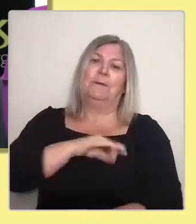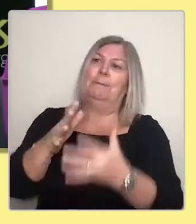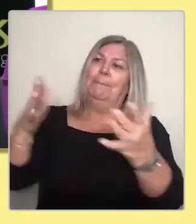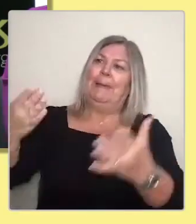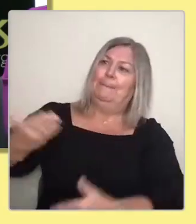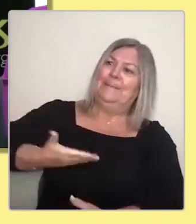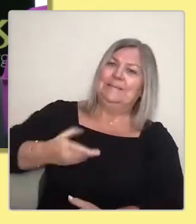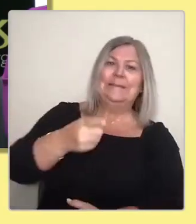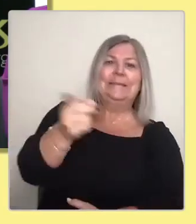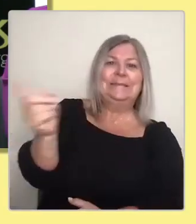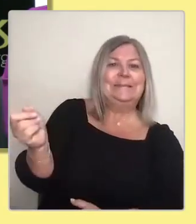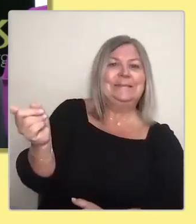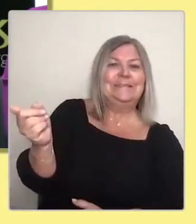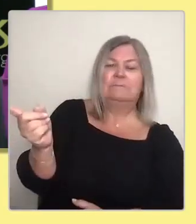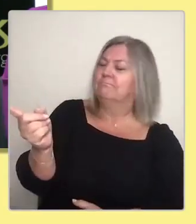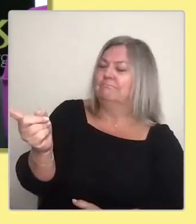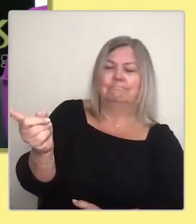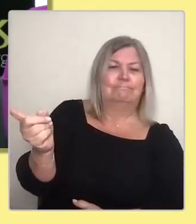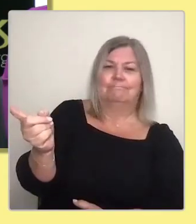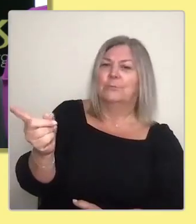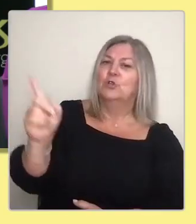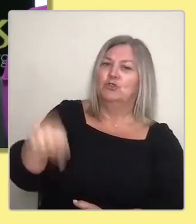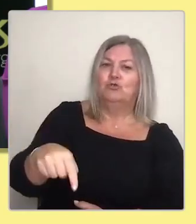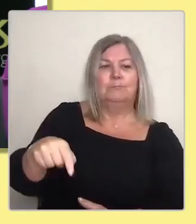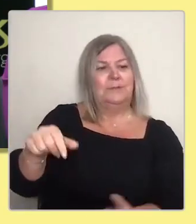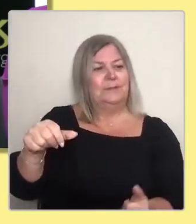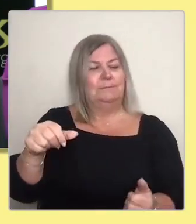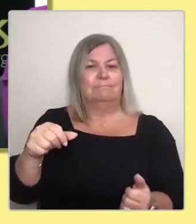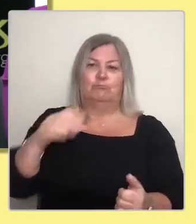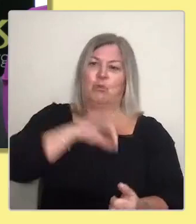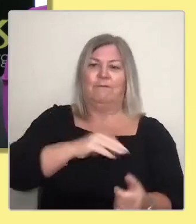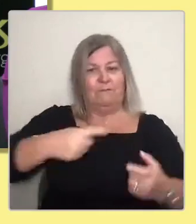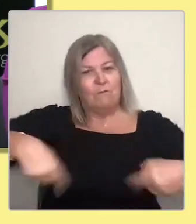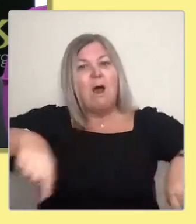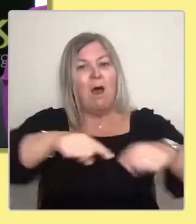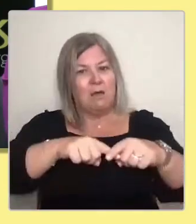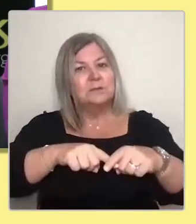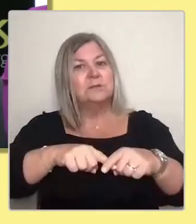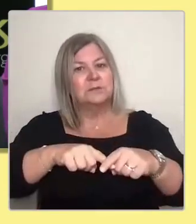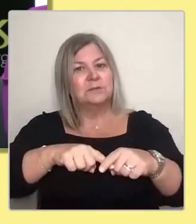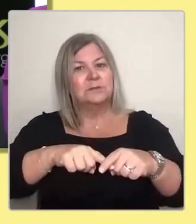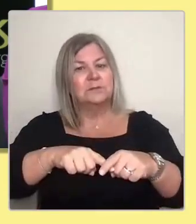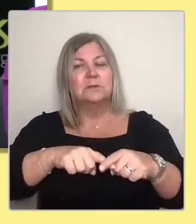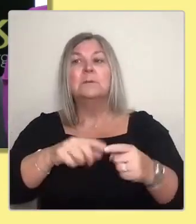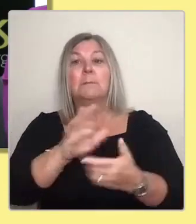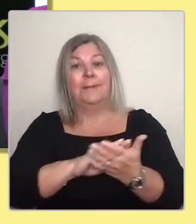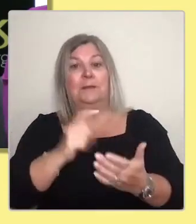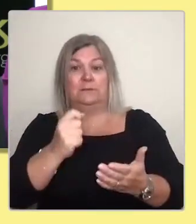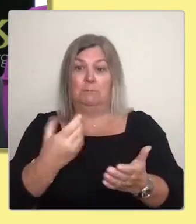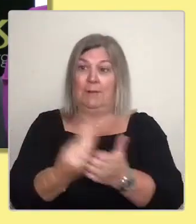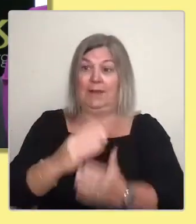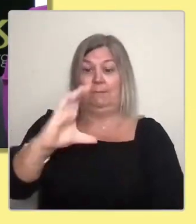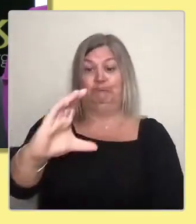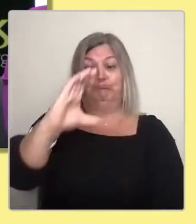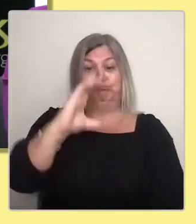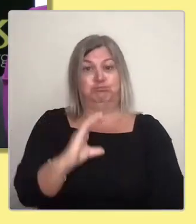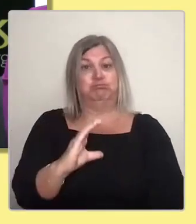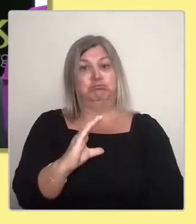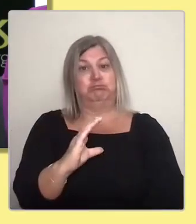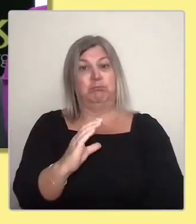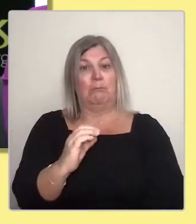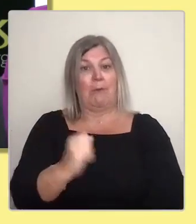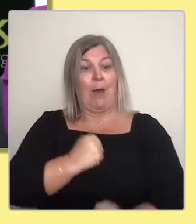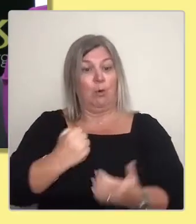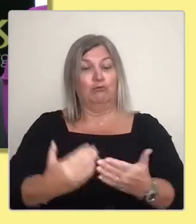shareholders. It comes back to the people so we can reinvest in our communities too. So being progressive has got to be in every single area,